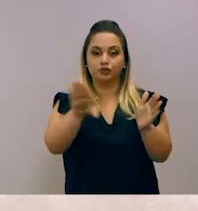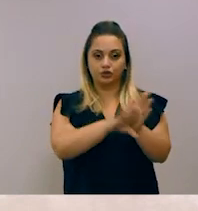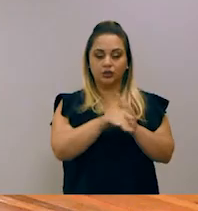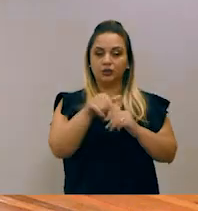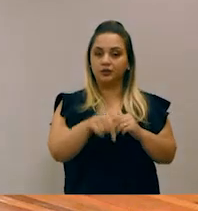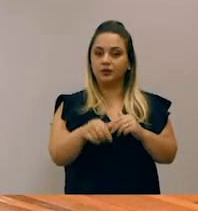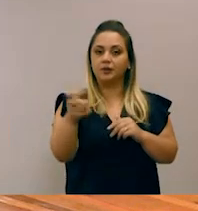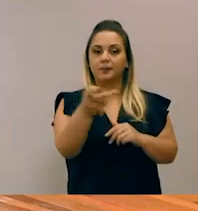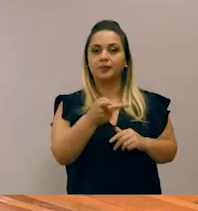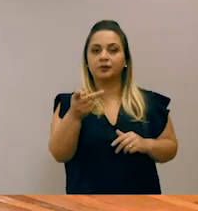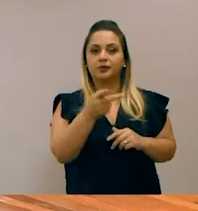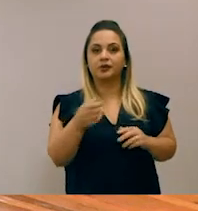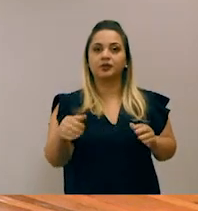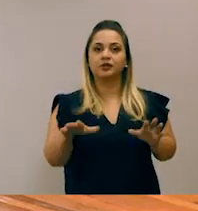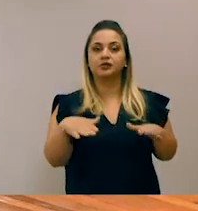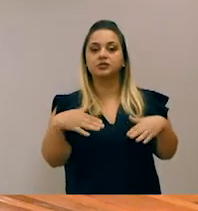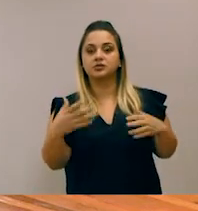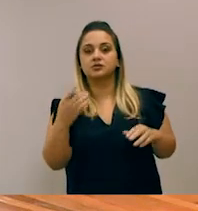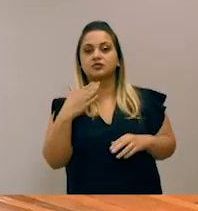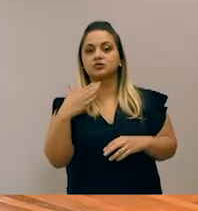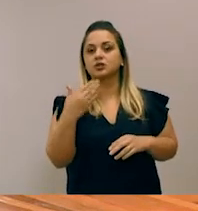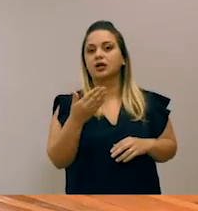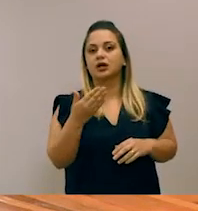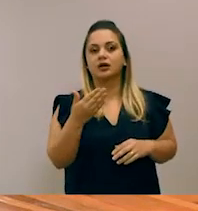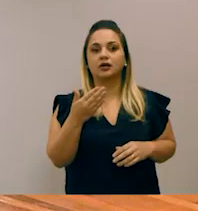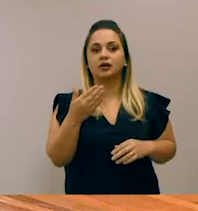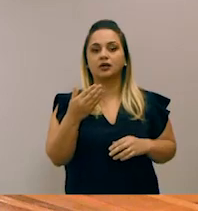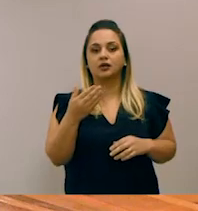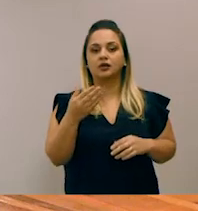arrive to the Attorney General's office